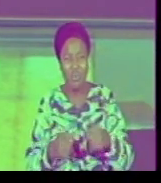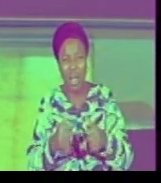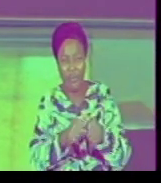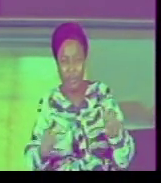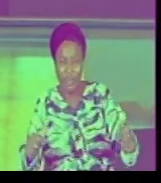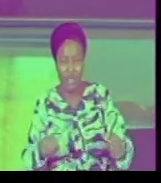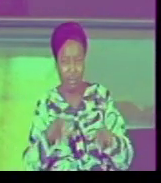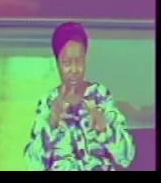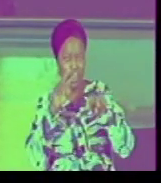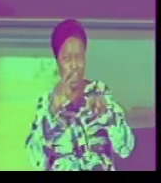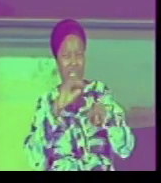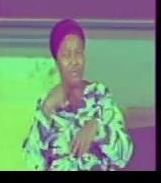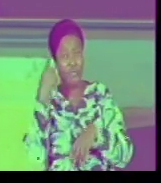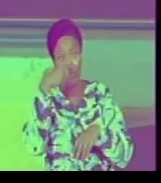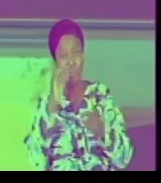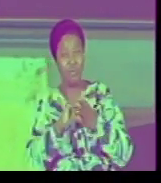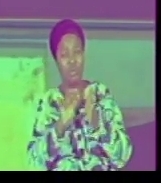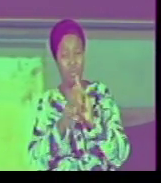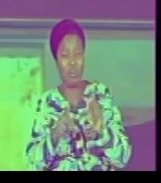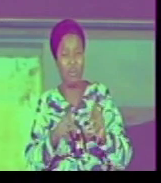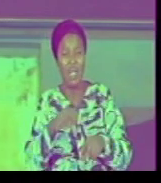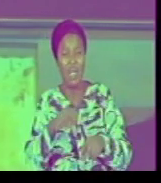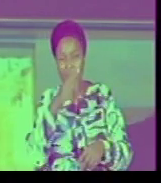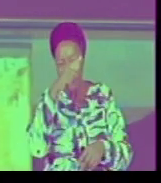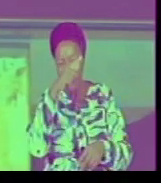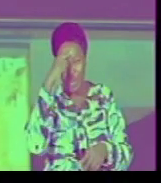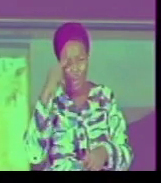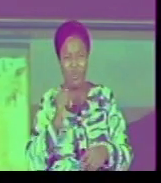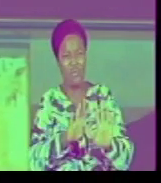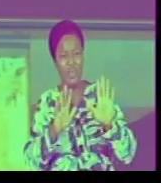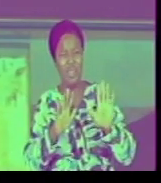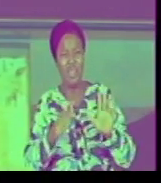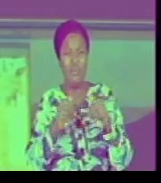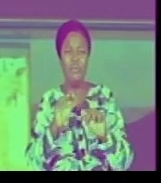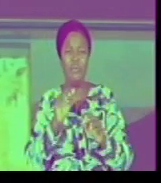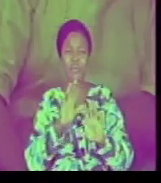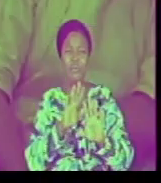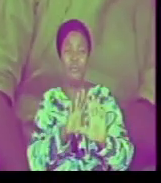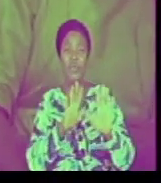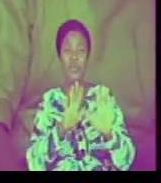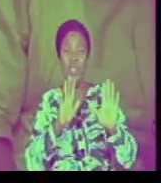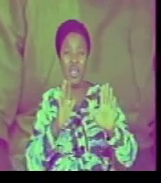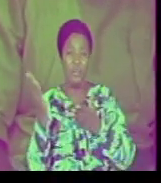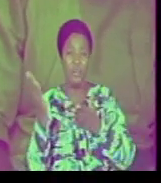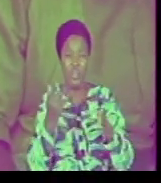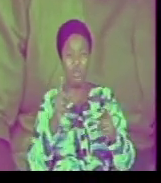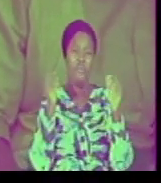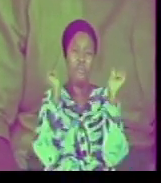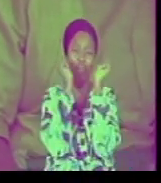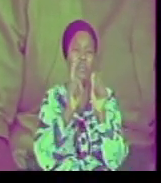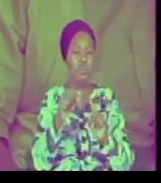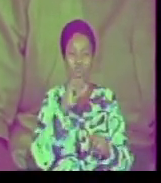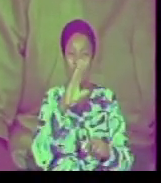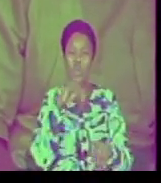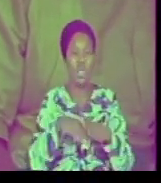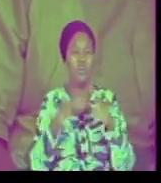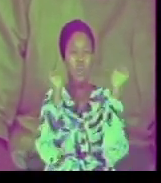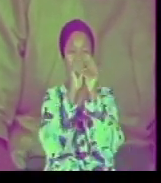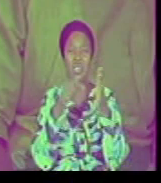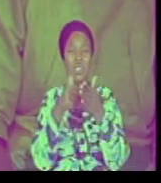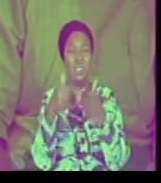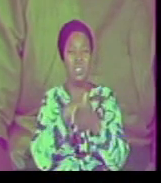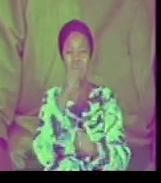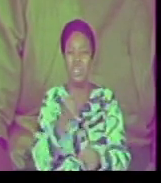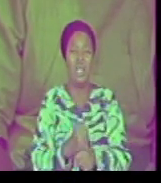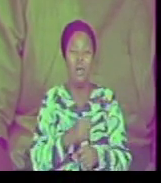afraid. Fear binds and fear brings into bondage. You will not be in bondage. When God